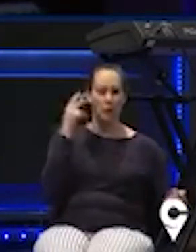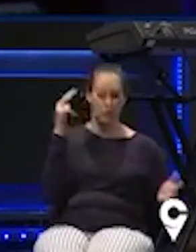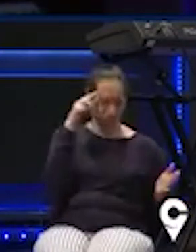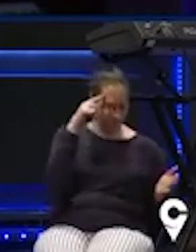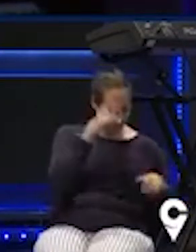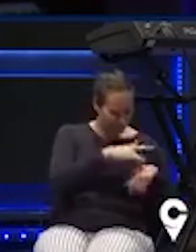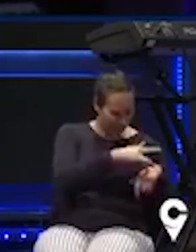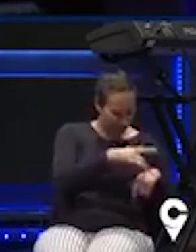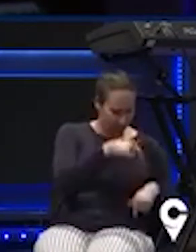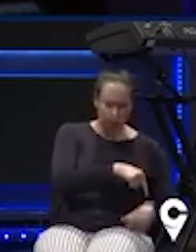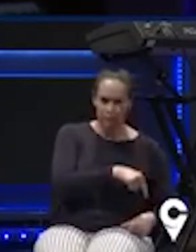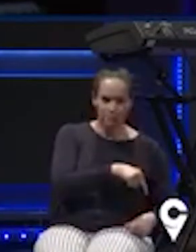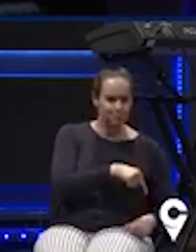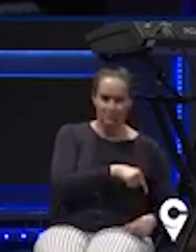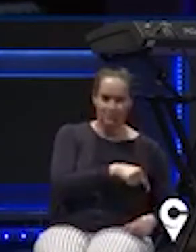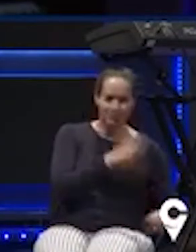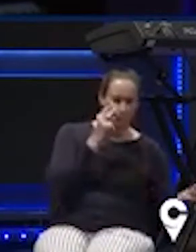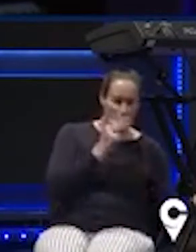bring you through and bring you out.